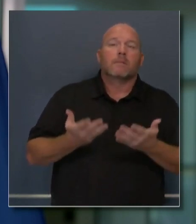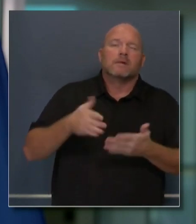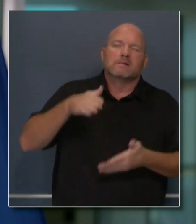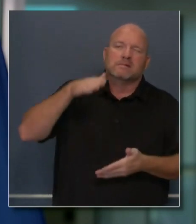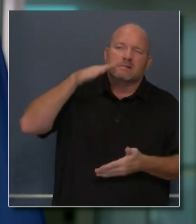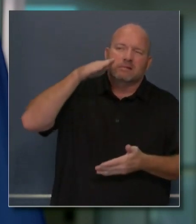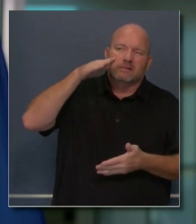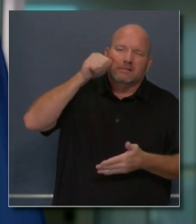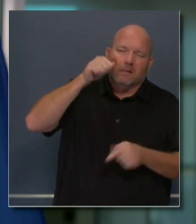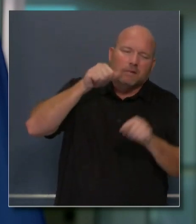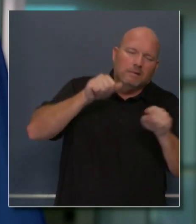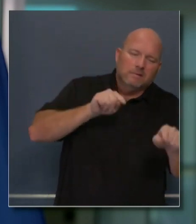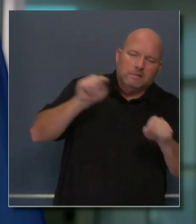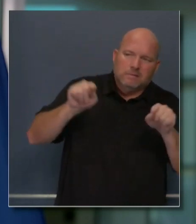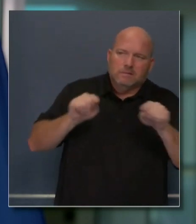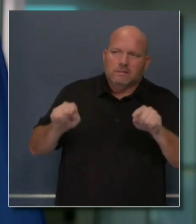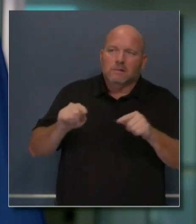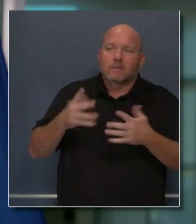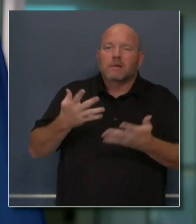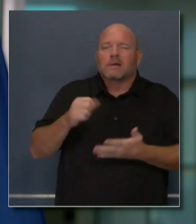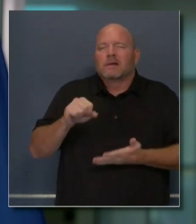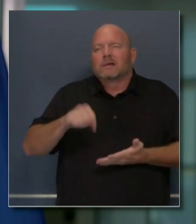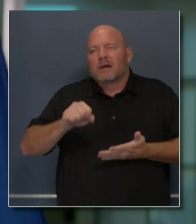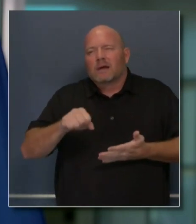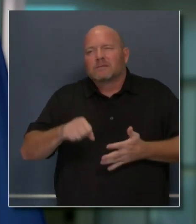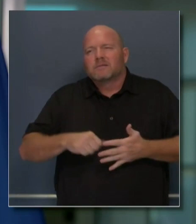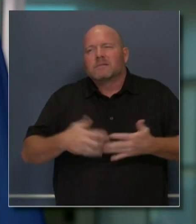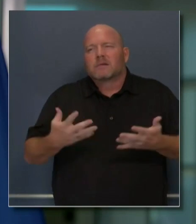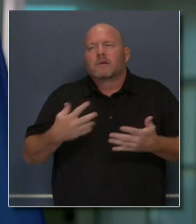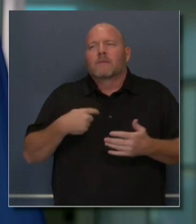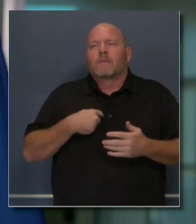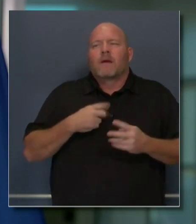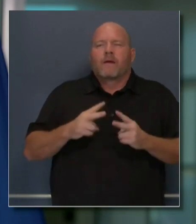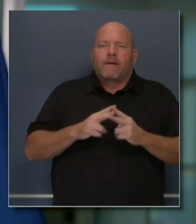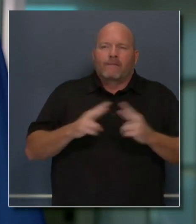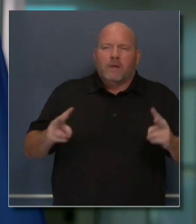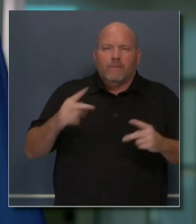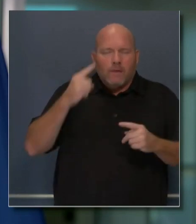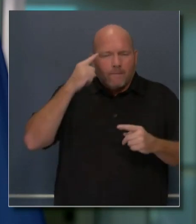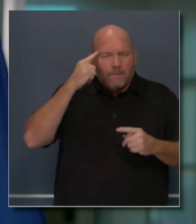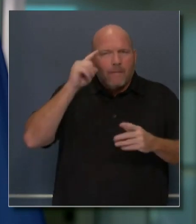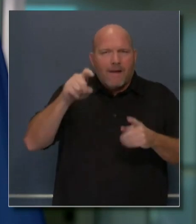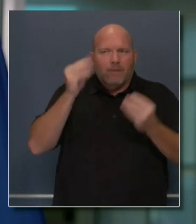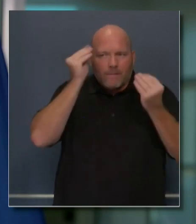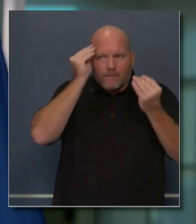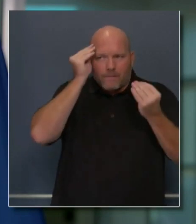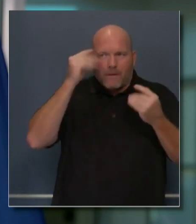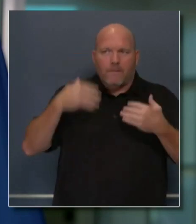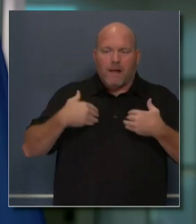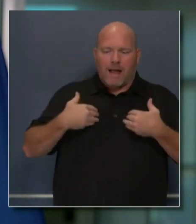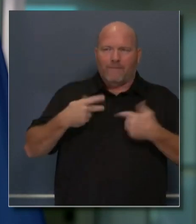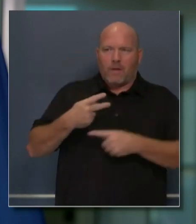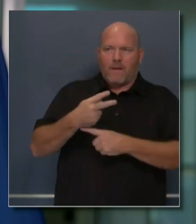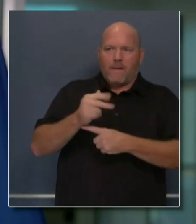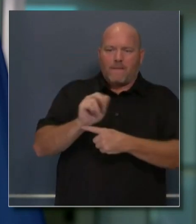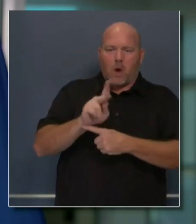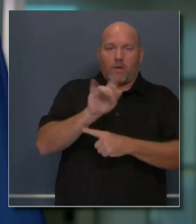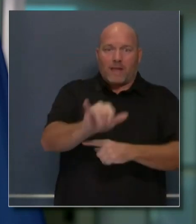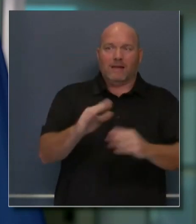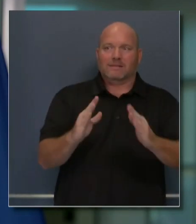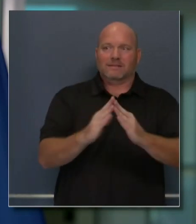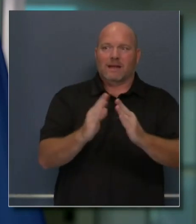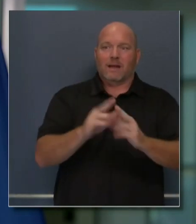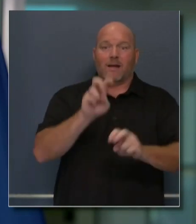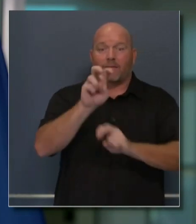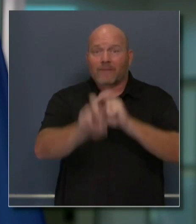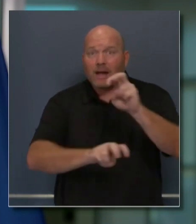But the answer to your previous question is yes, I'm very mindful. For example, if you have in a park in a city a Ferris wheel,